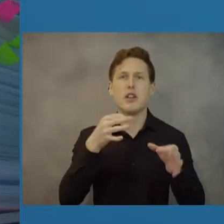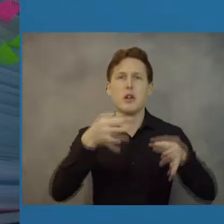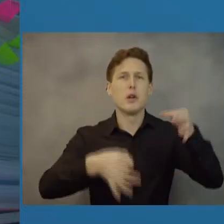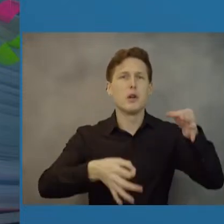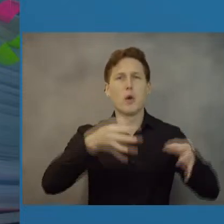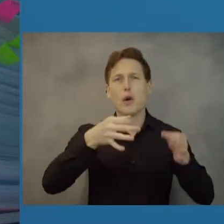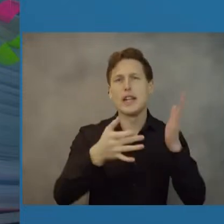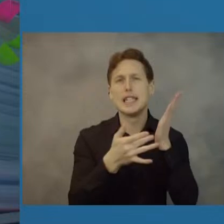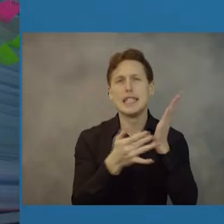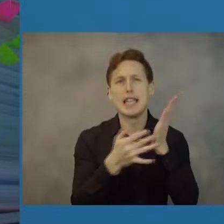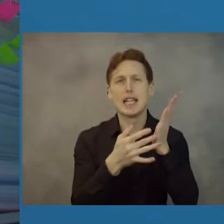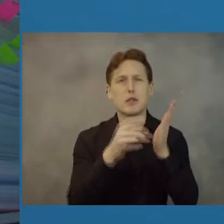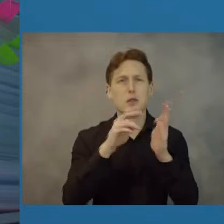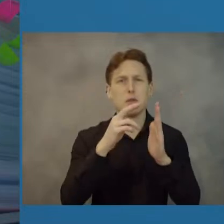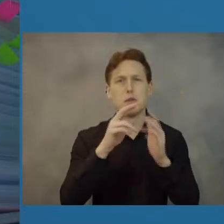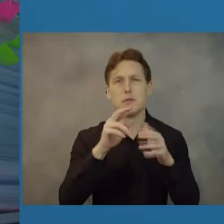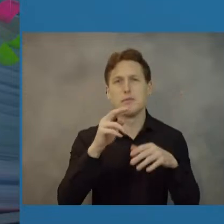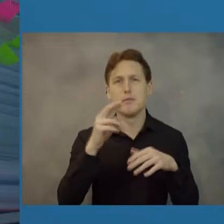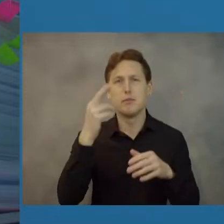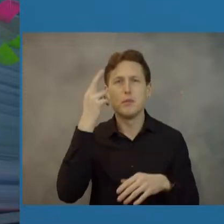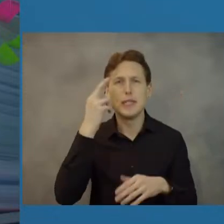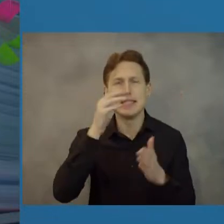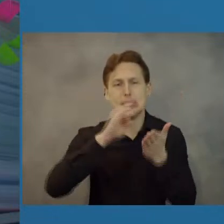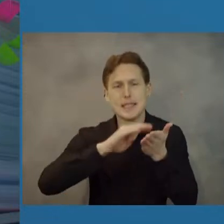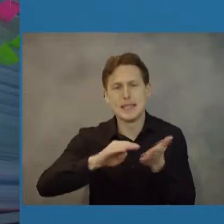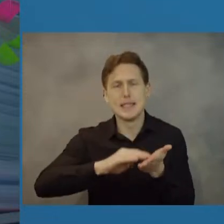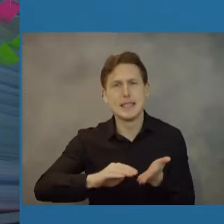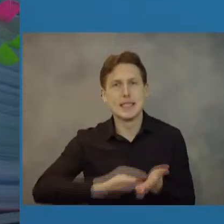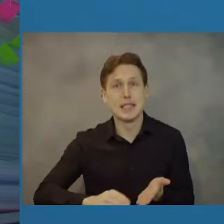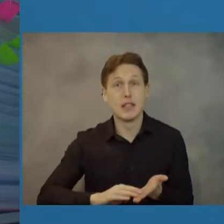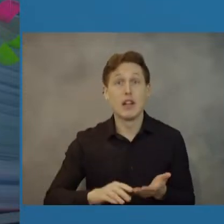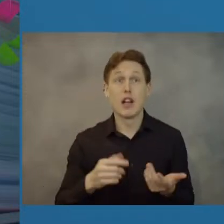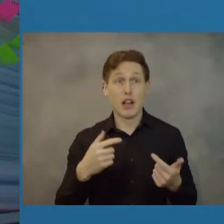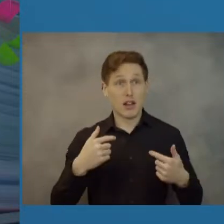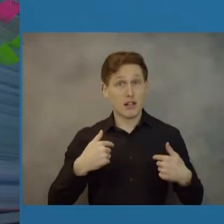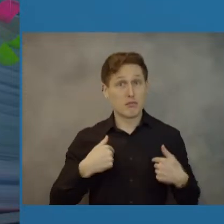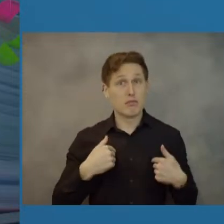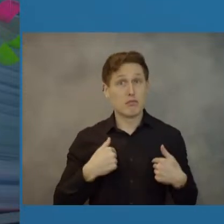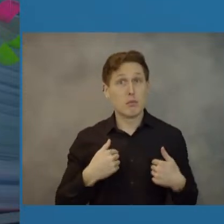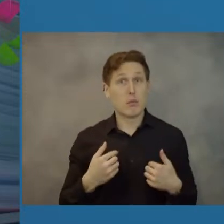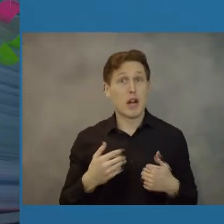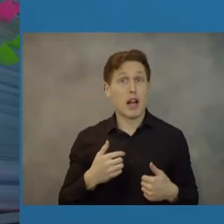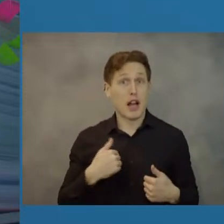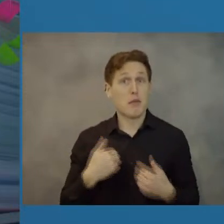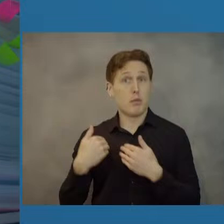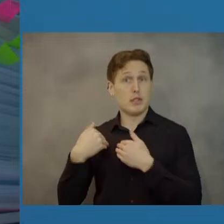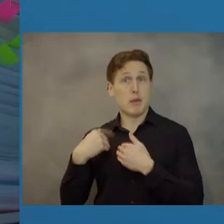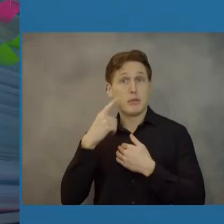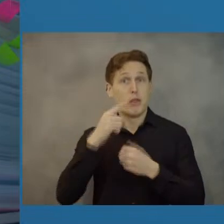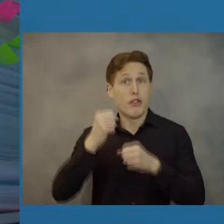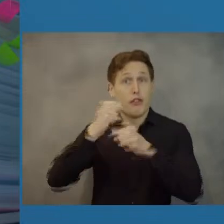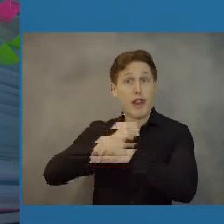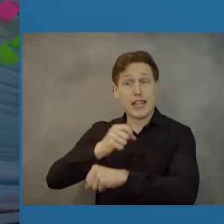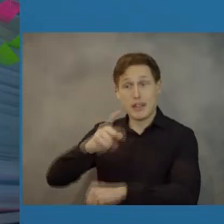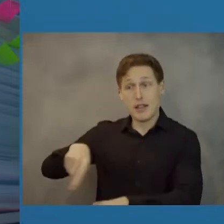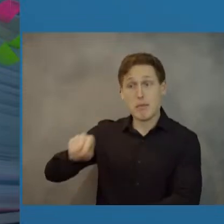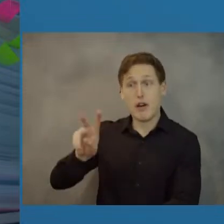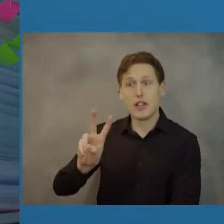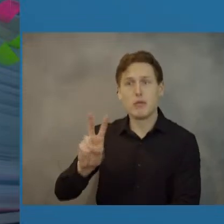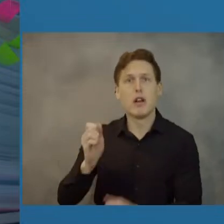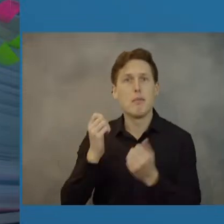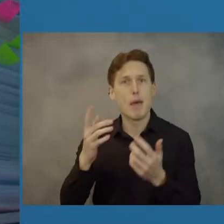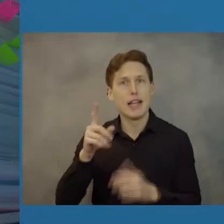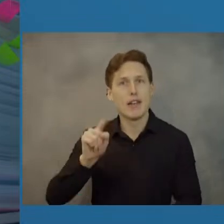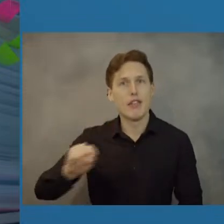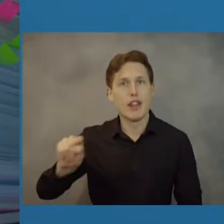fight for those victims, many of whom are domestic violence victims. That's exactly what I did. This budget delivers